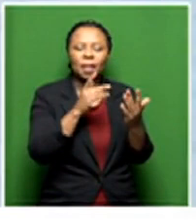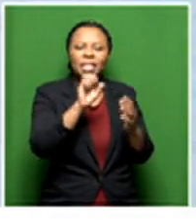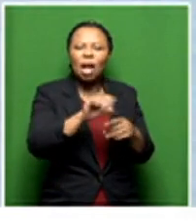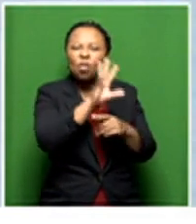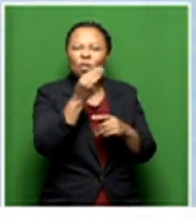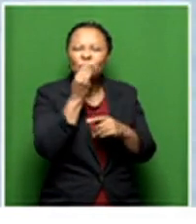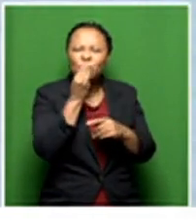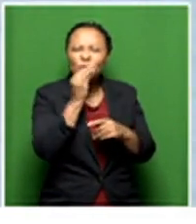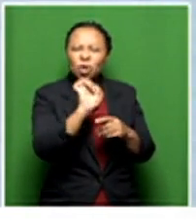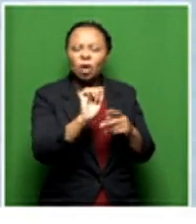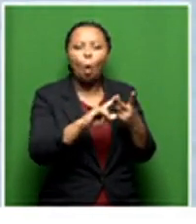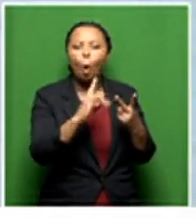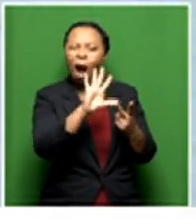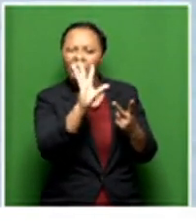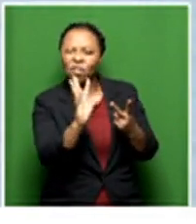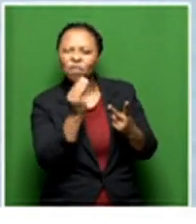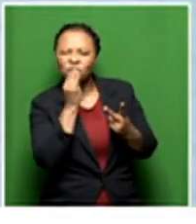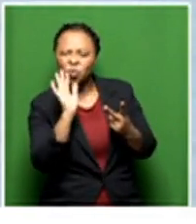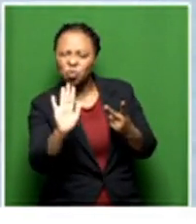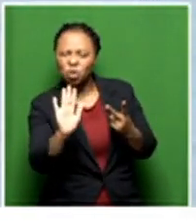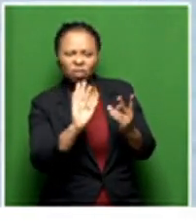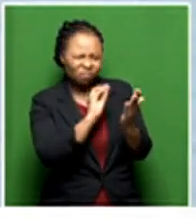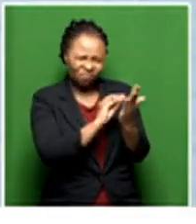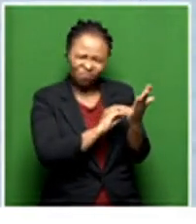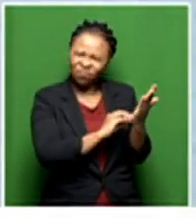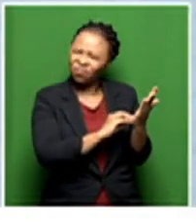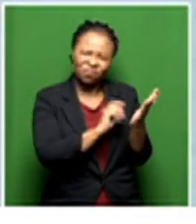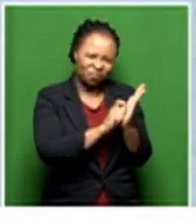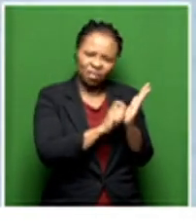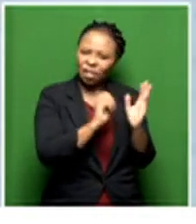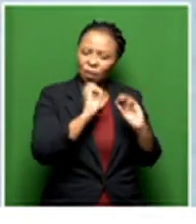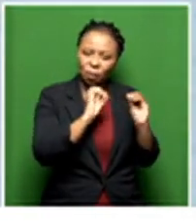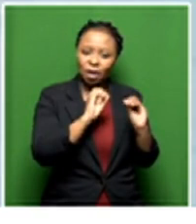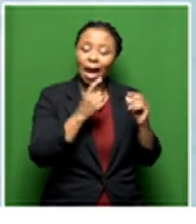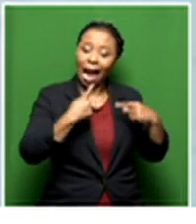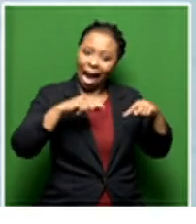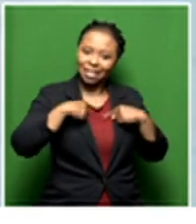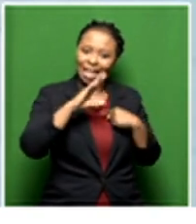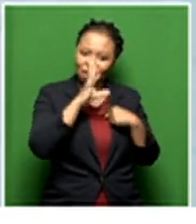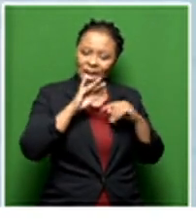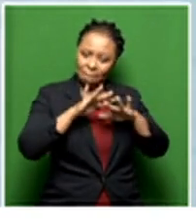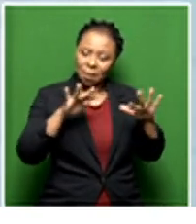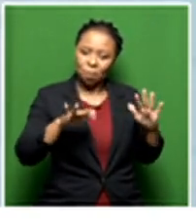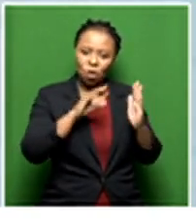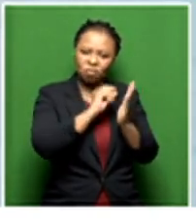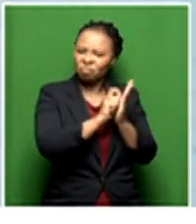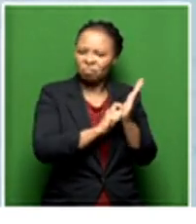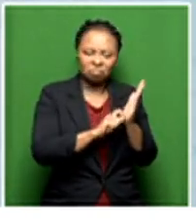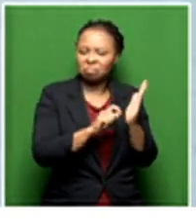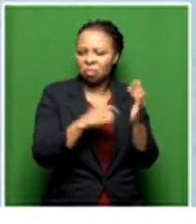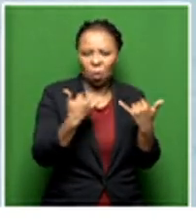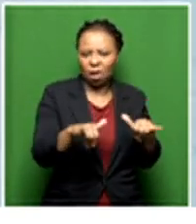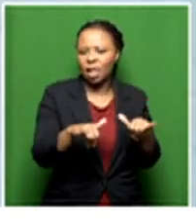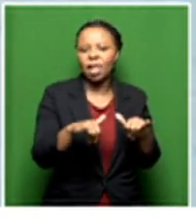South African food or African food, mainly South African food that was written by us as Africans. And I was